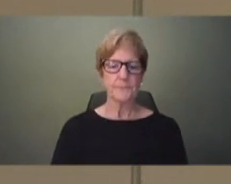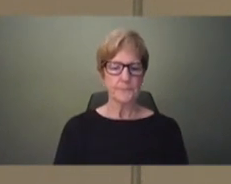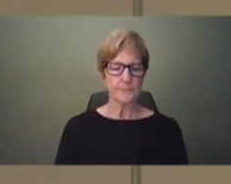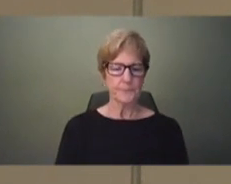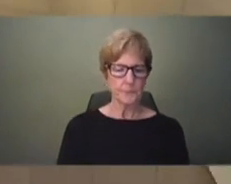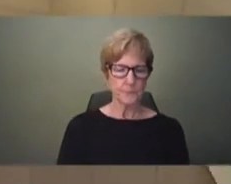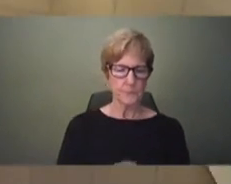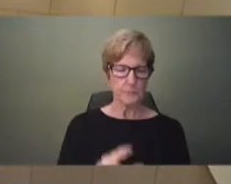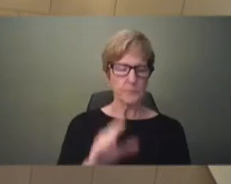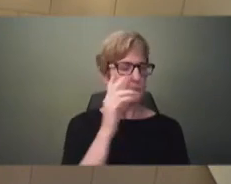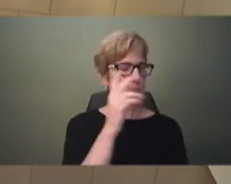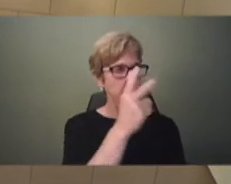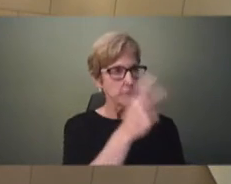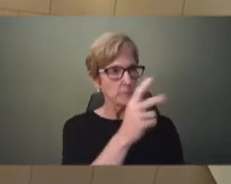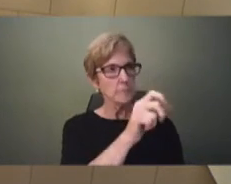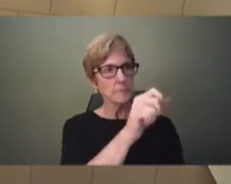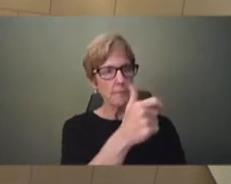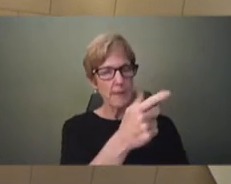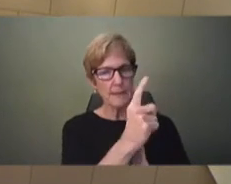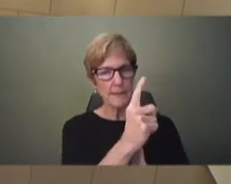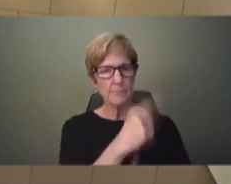Matt Langston you have 10 minutes